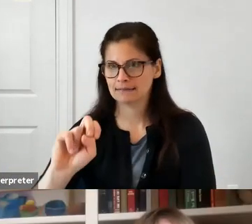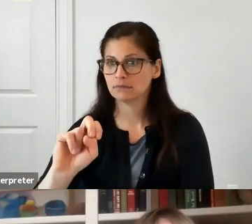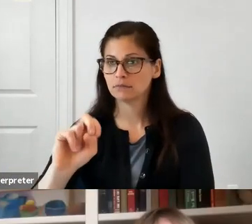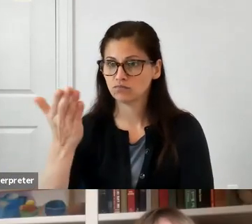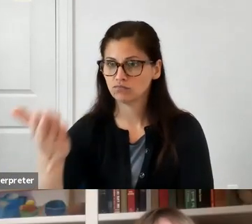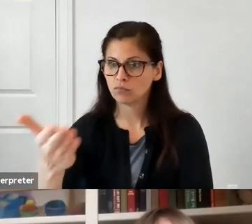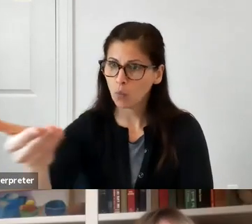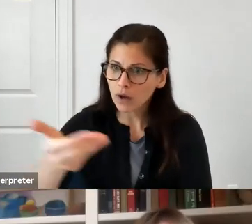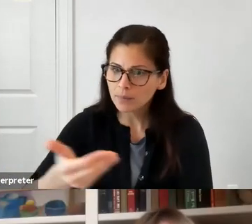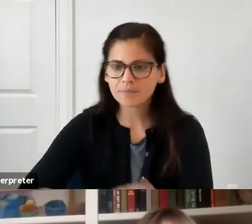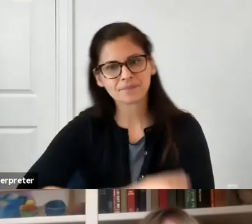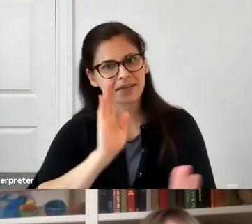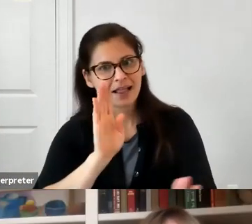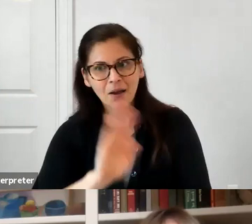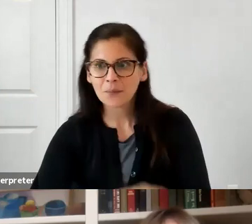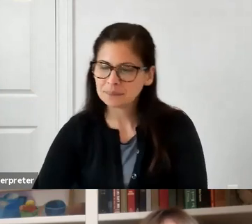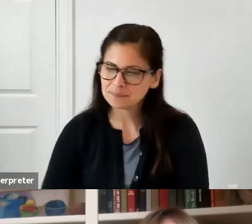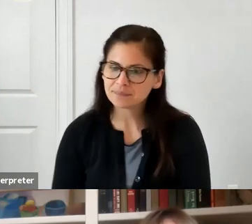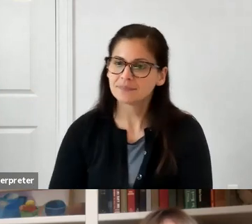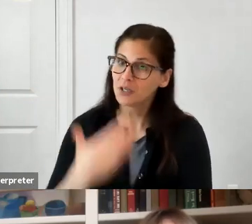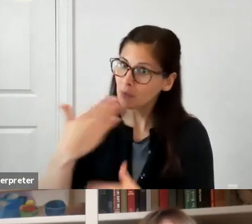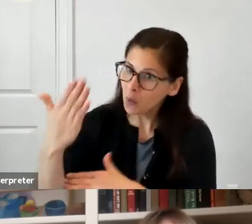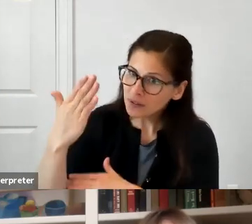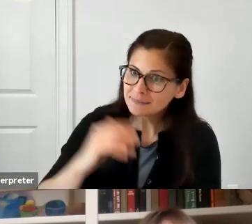Hello, thank you. Good morning.